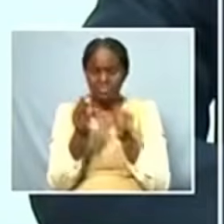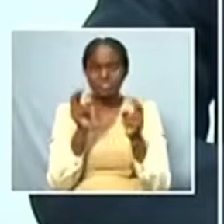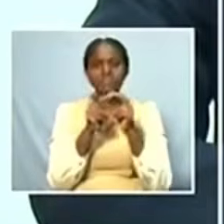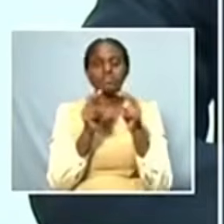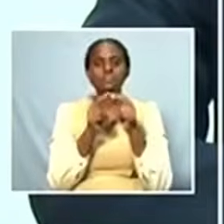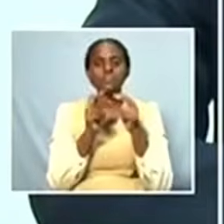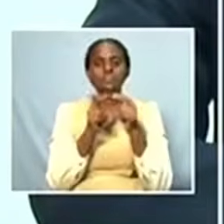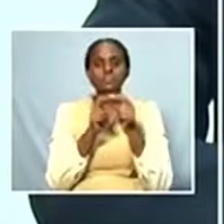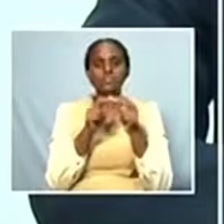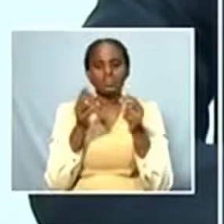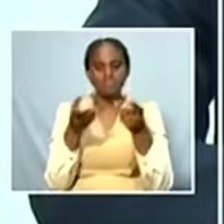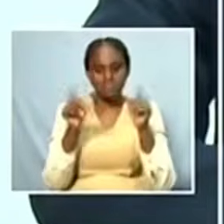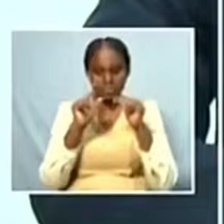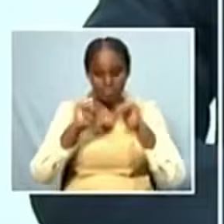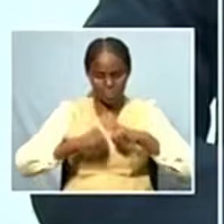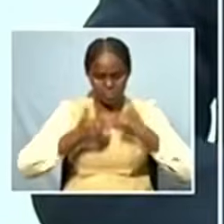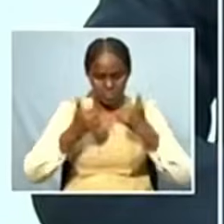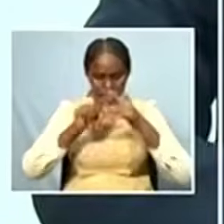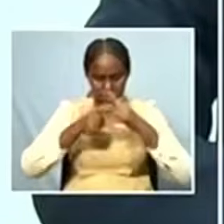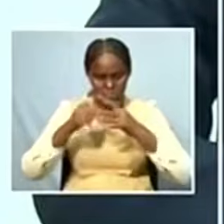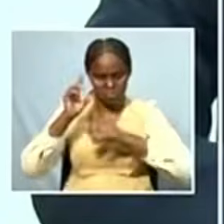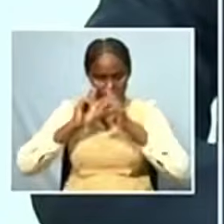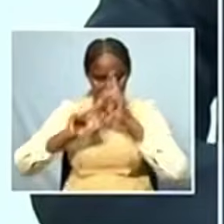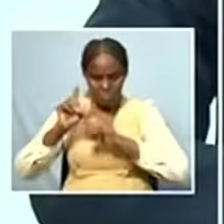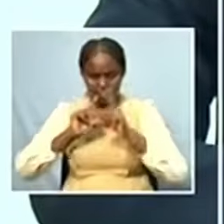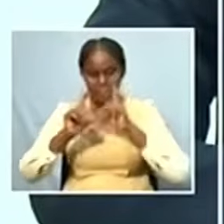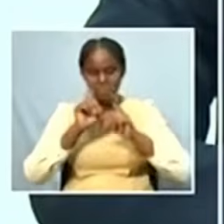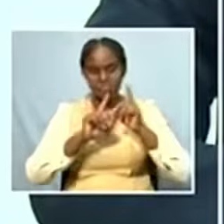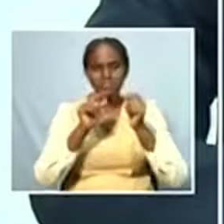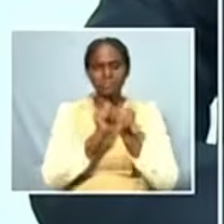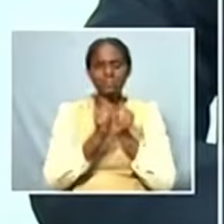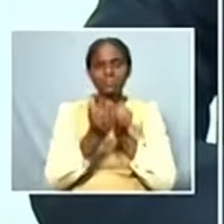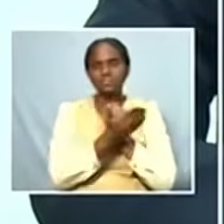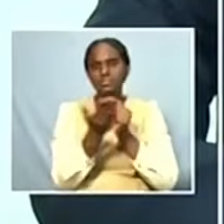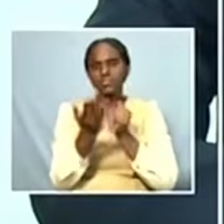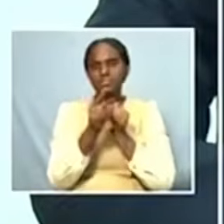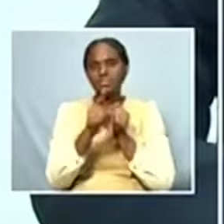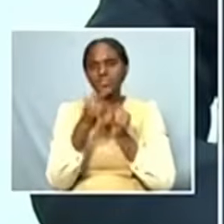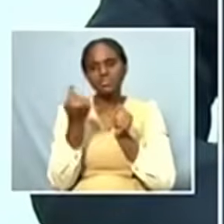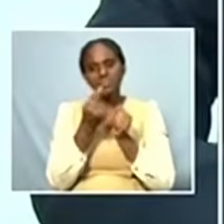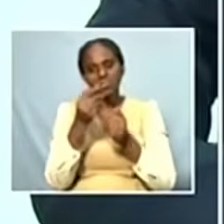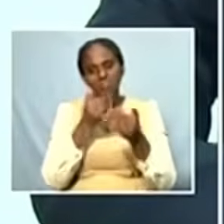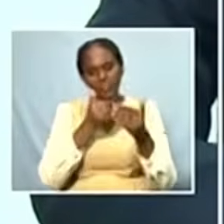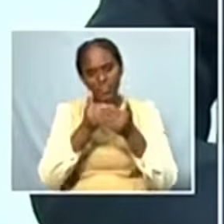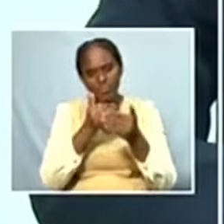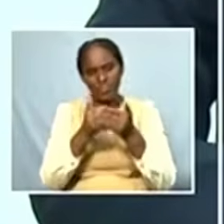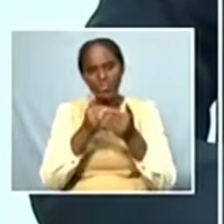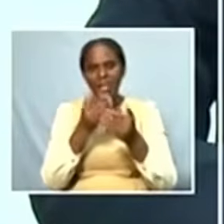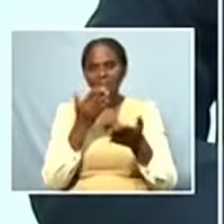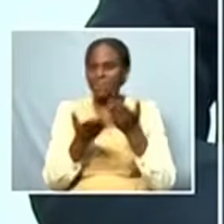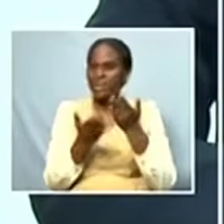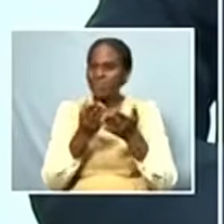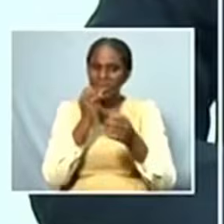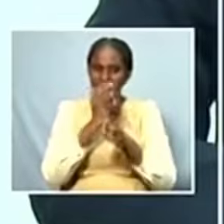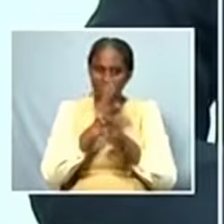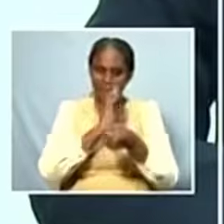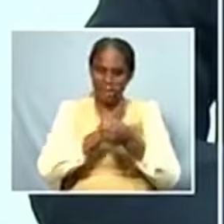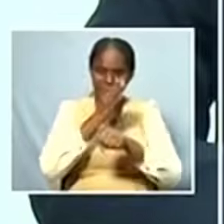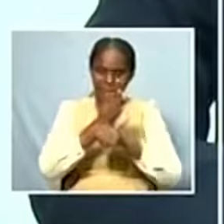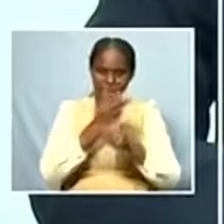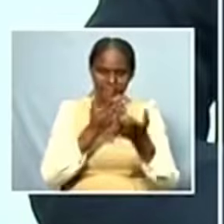contracts, that's when we started engaging with it was almost towards probably it was already